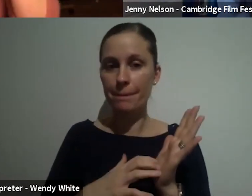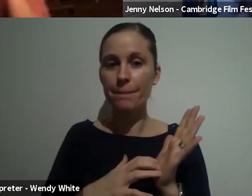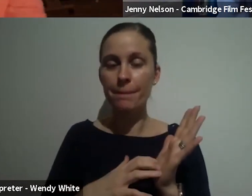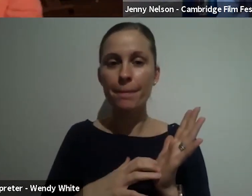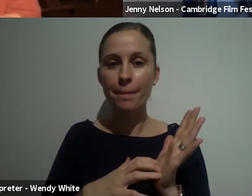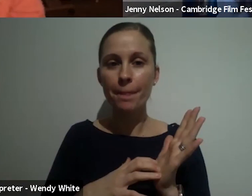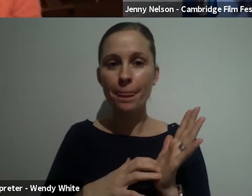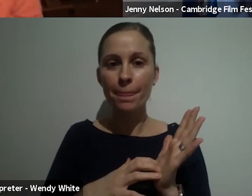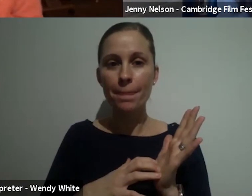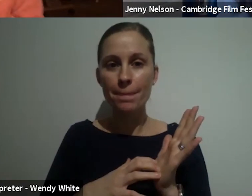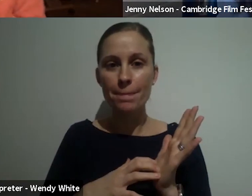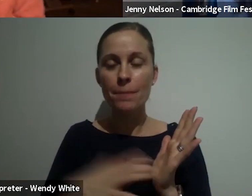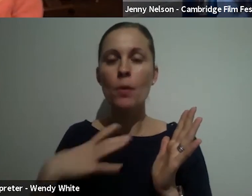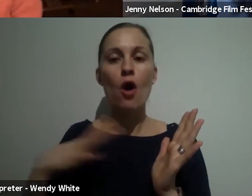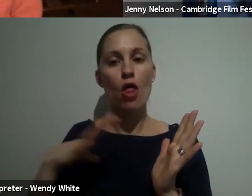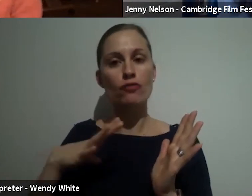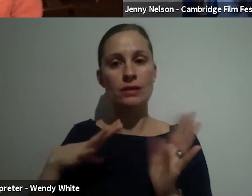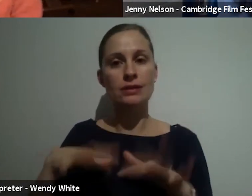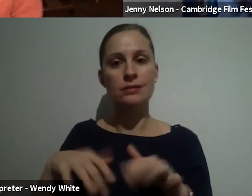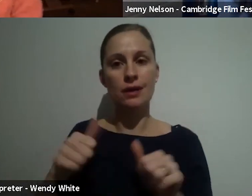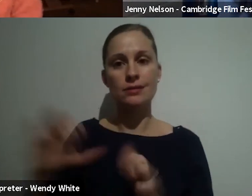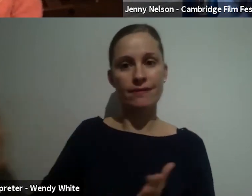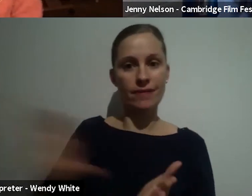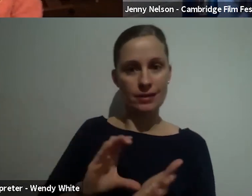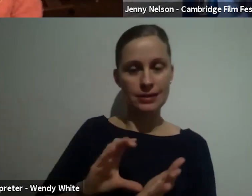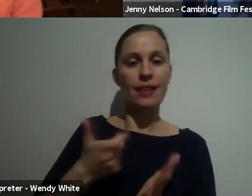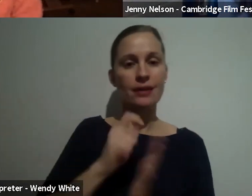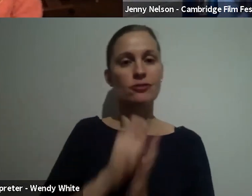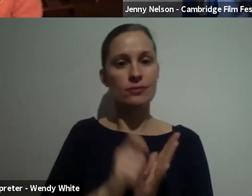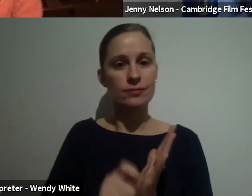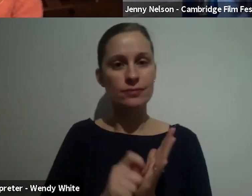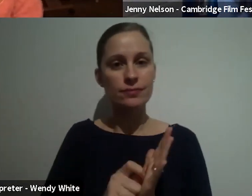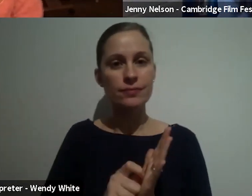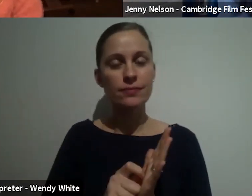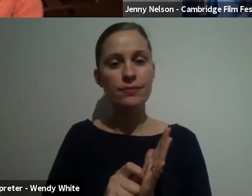already started also with the funding. And it's about, I also come back